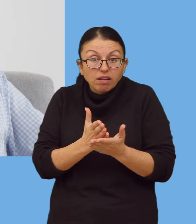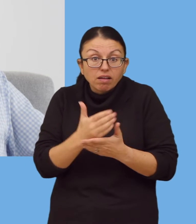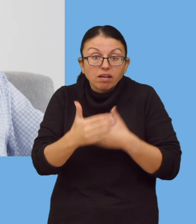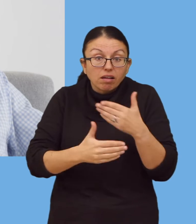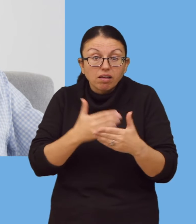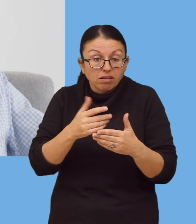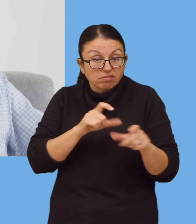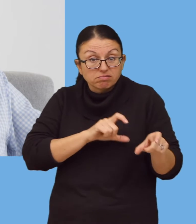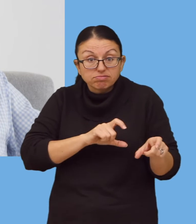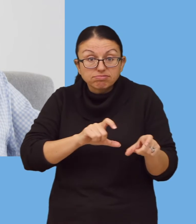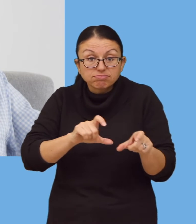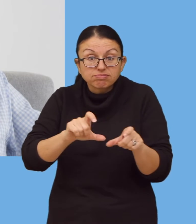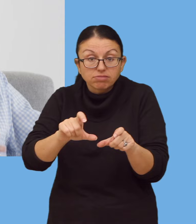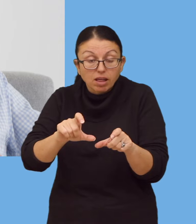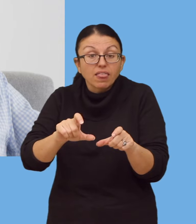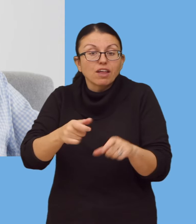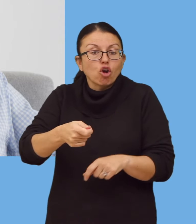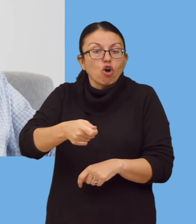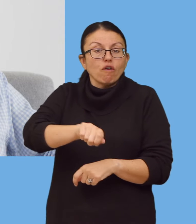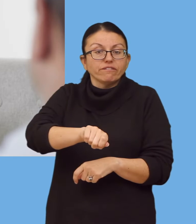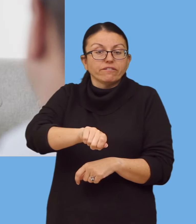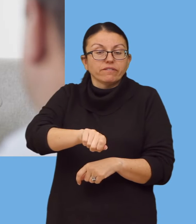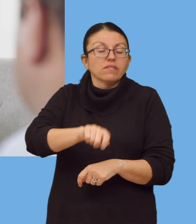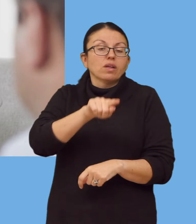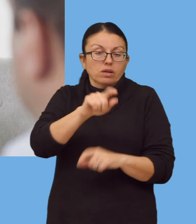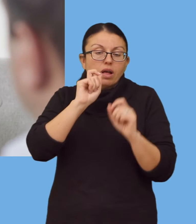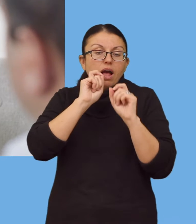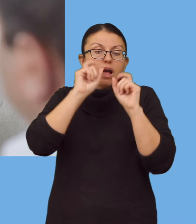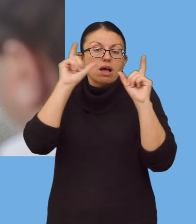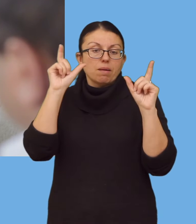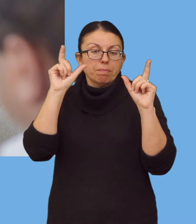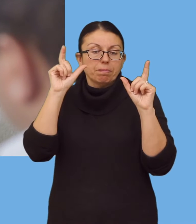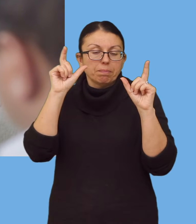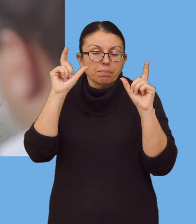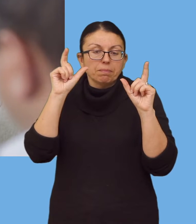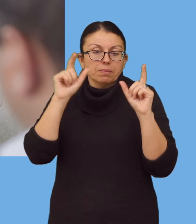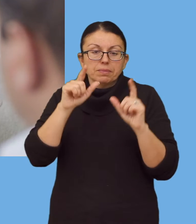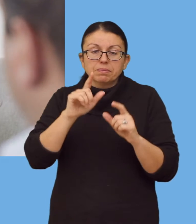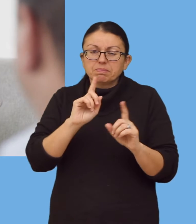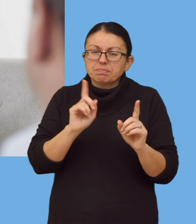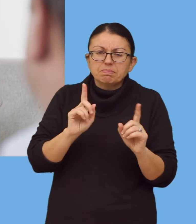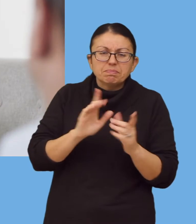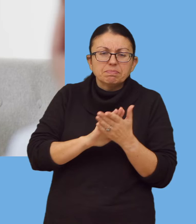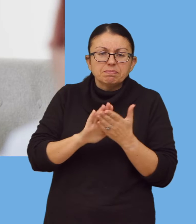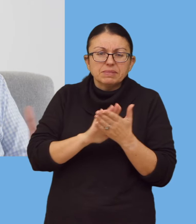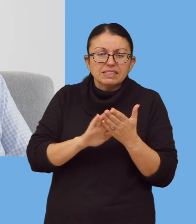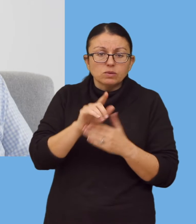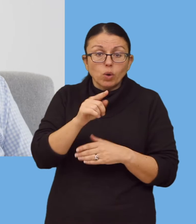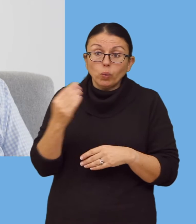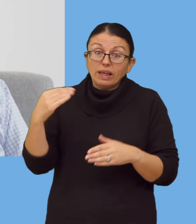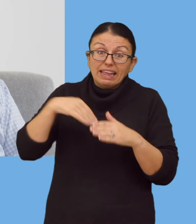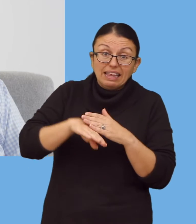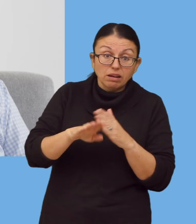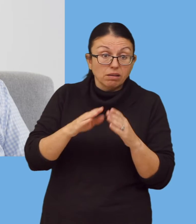given, you stay like this, but then once we turn it off, you wake up. What's involved essentially means that when you come